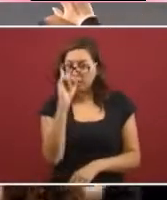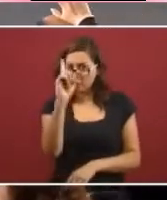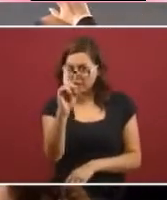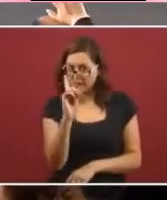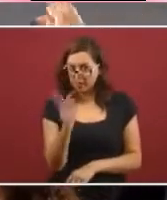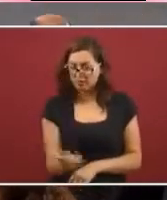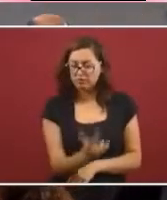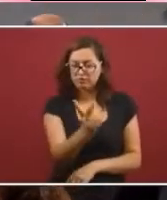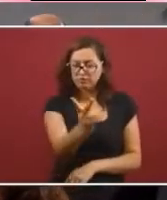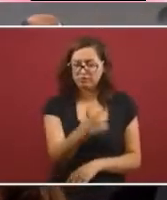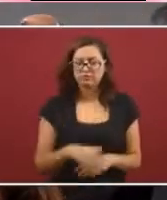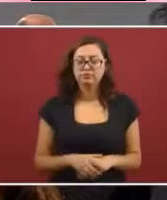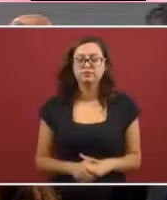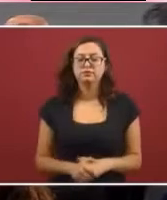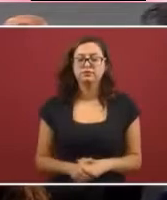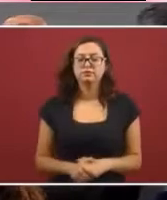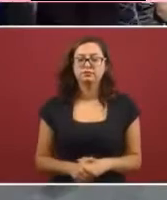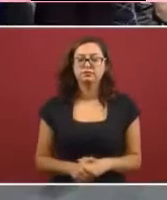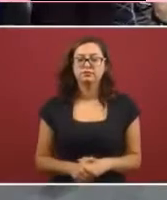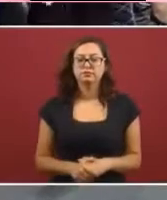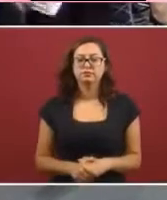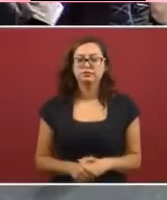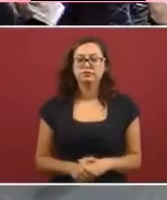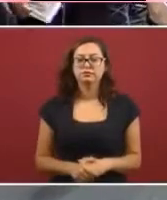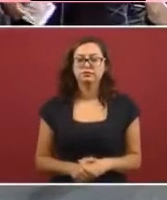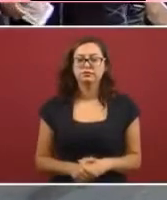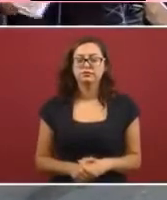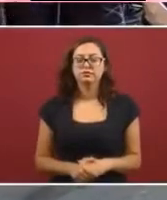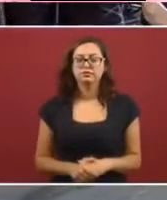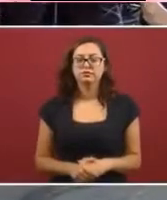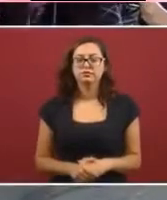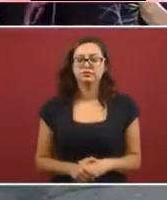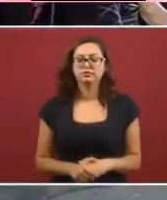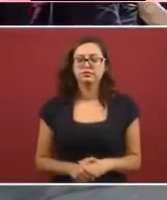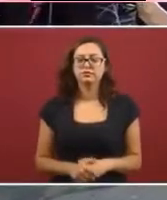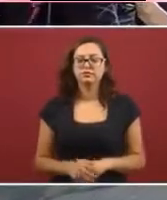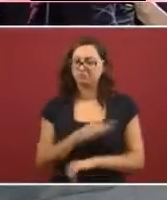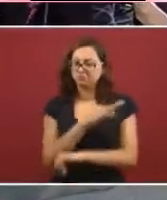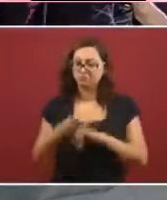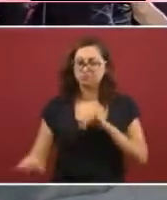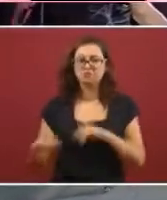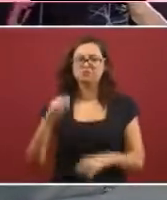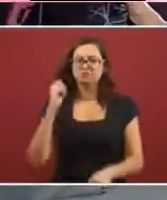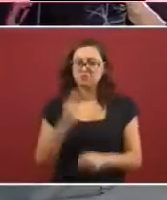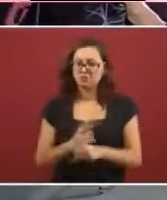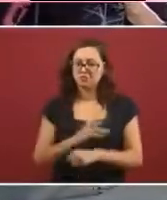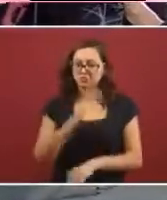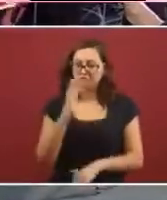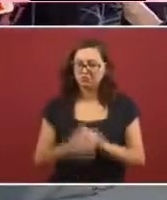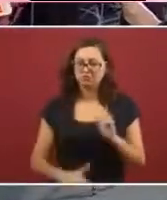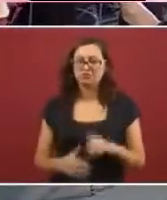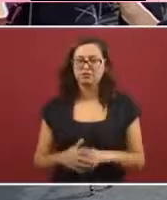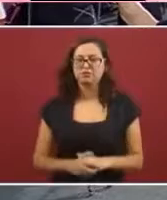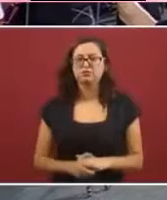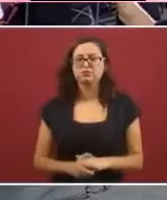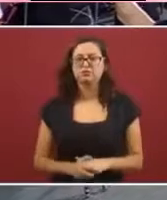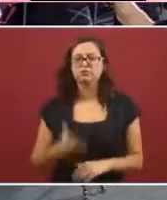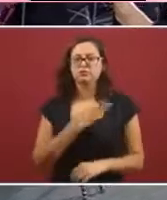más. Vamos a let's go there. We're going to finish early. Presidente, buenos